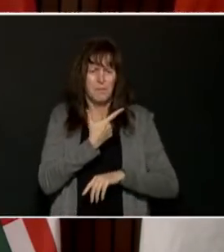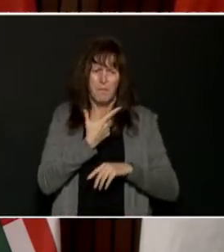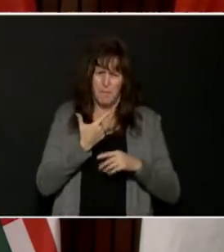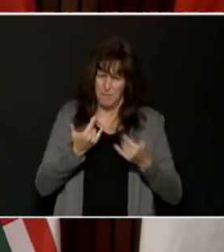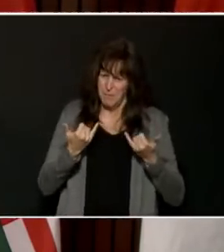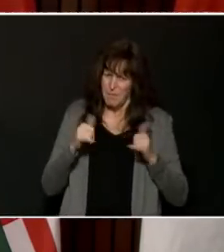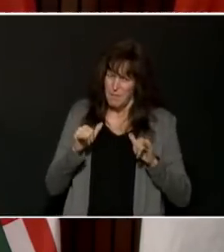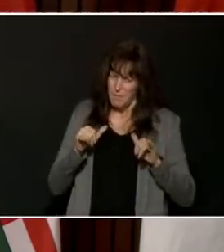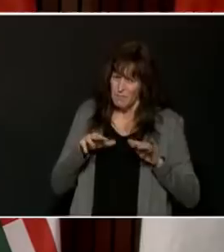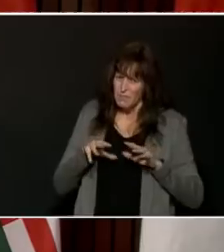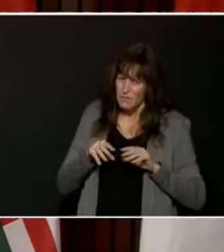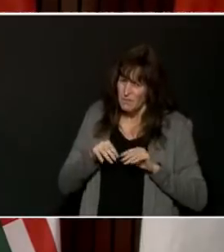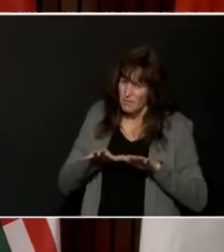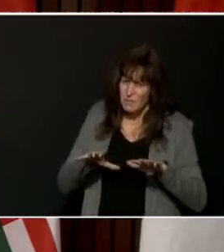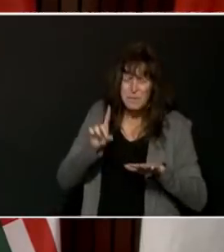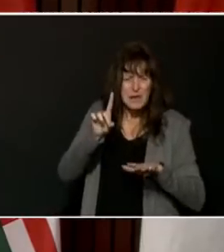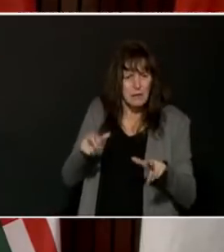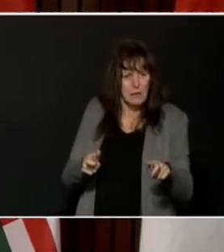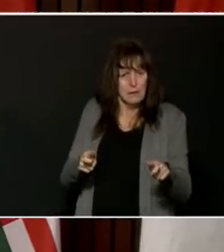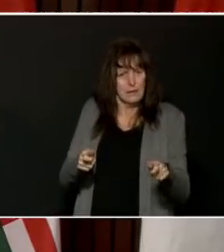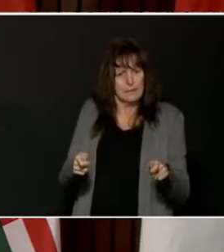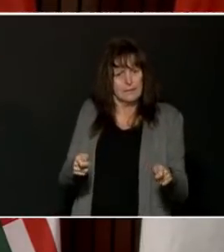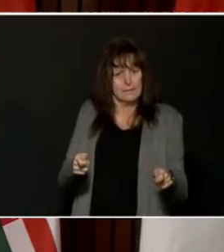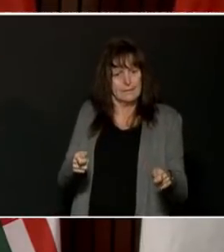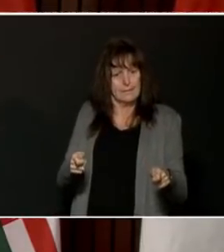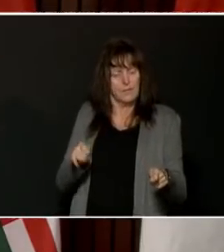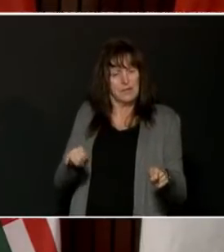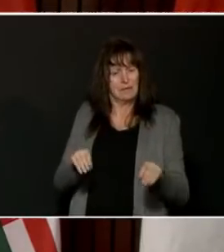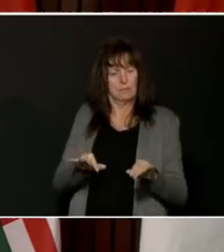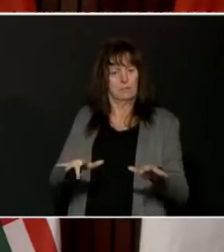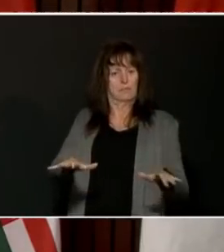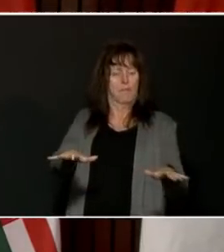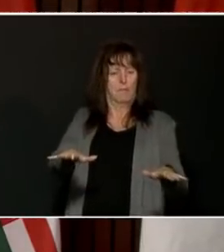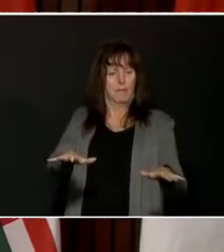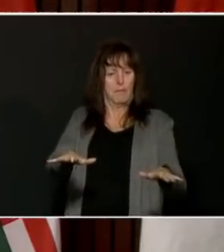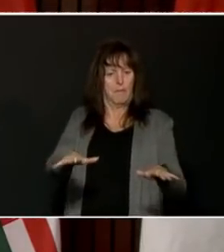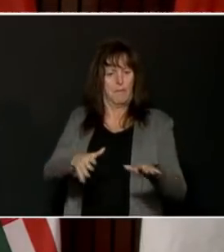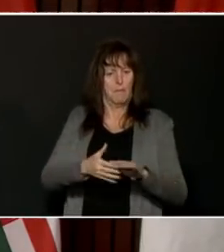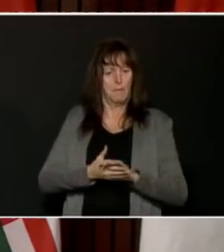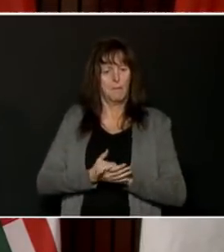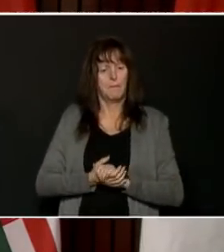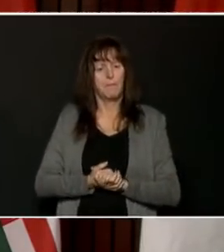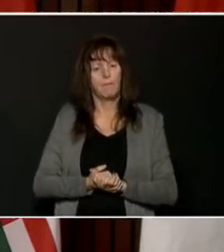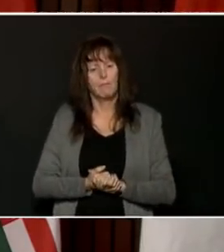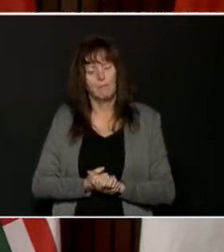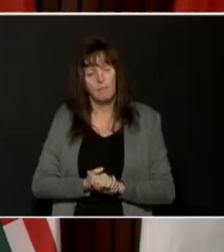you can control some of that transmission. Next question.